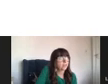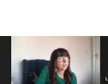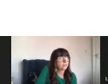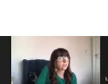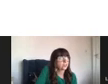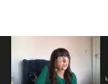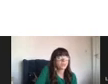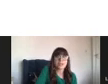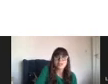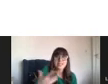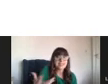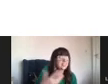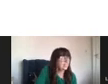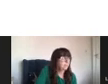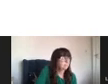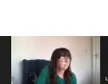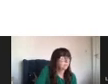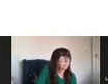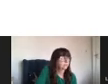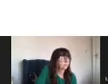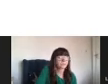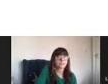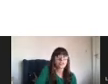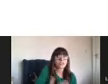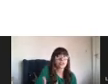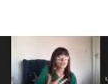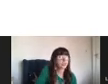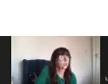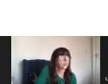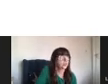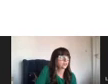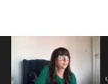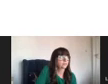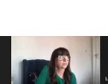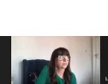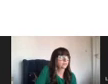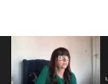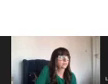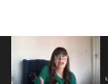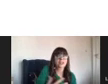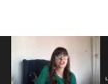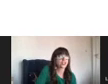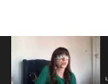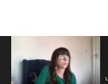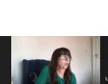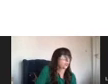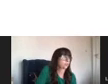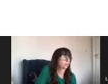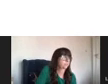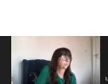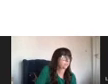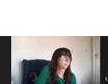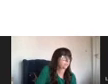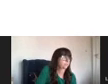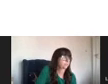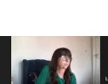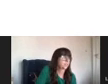there were three. So there was dignity, social inclusion, and challenge to